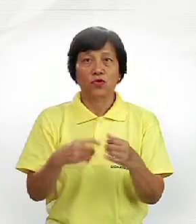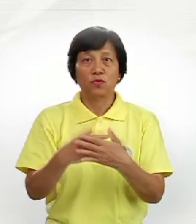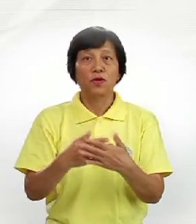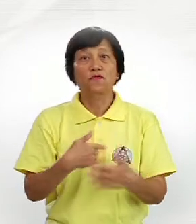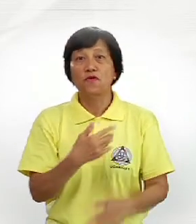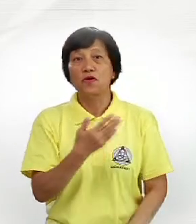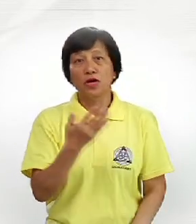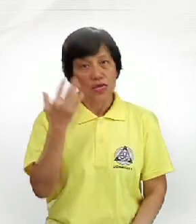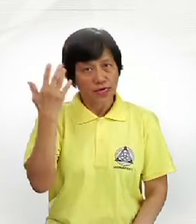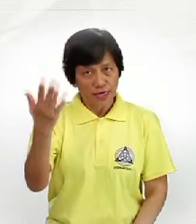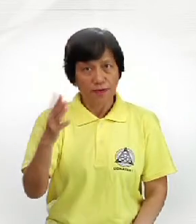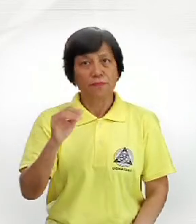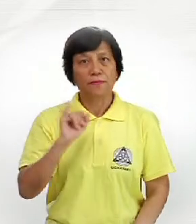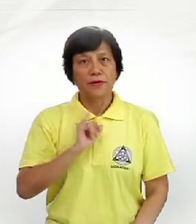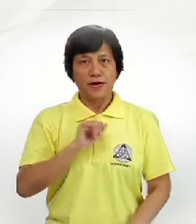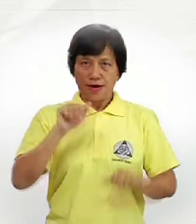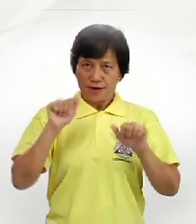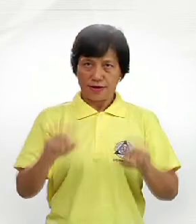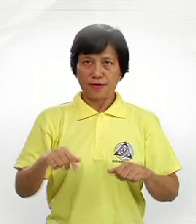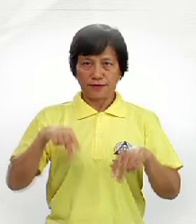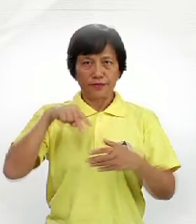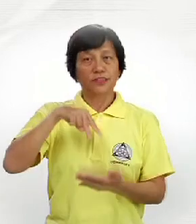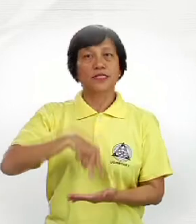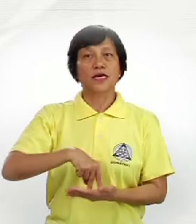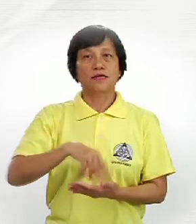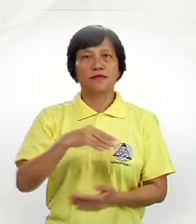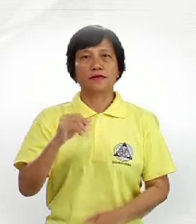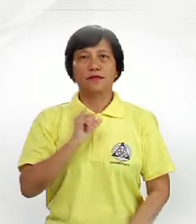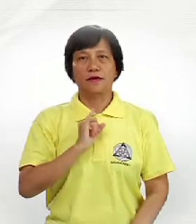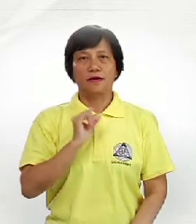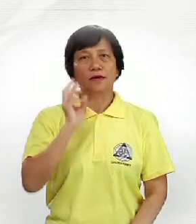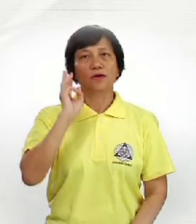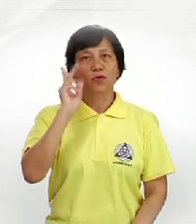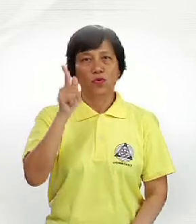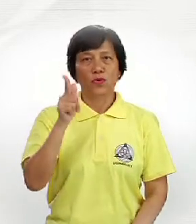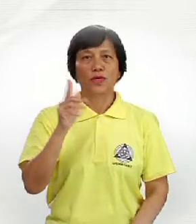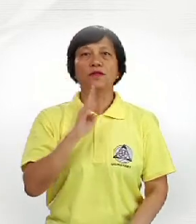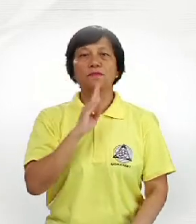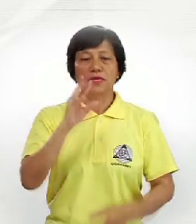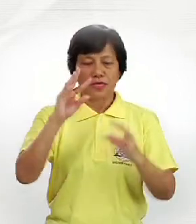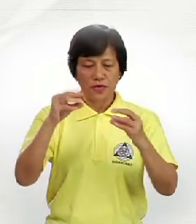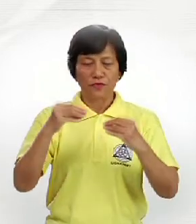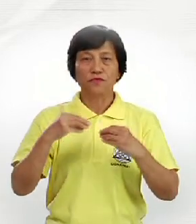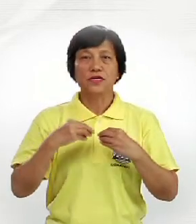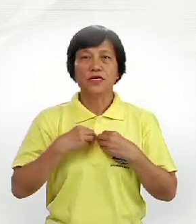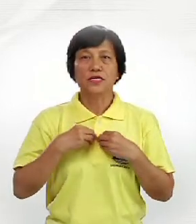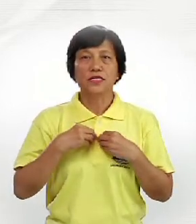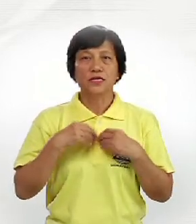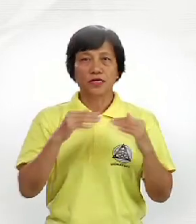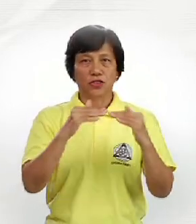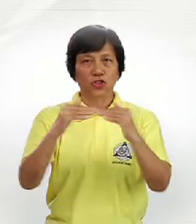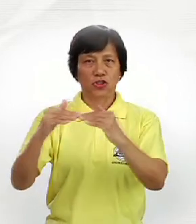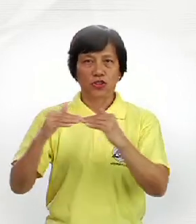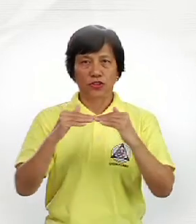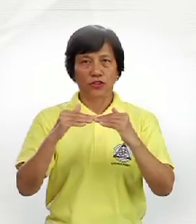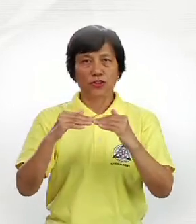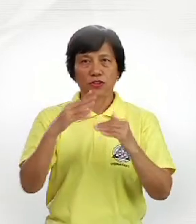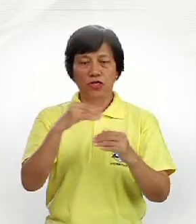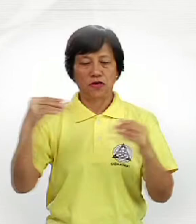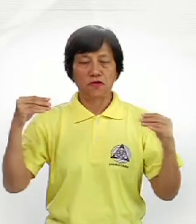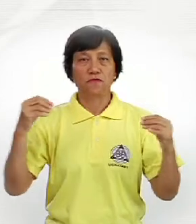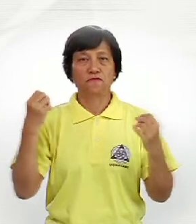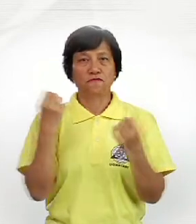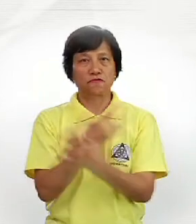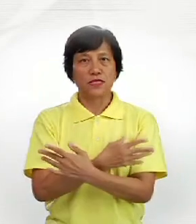can stand, and I will be given the justice and the